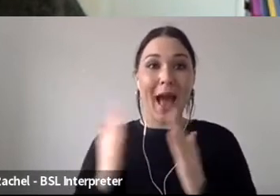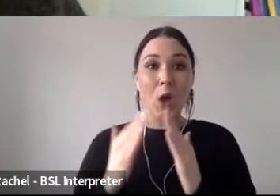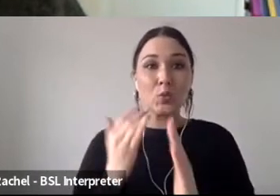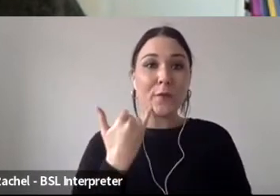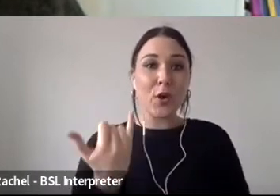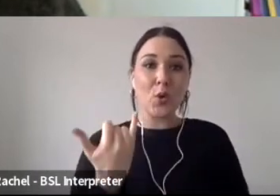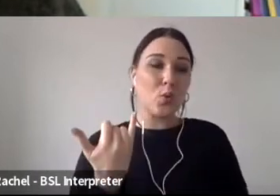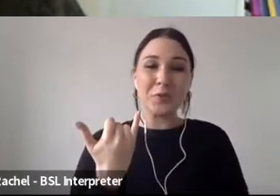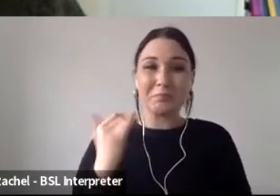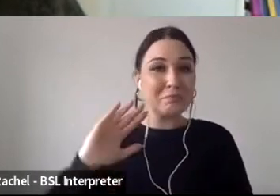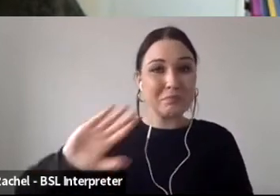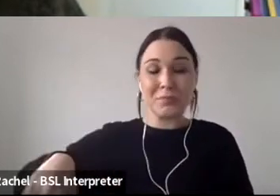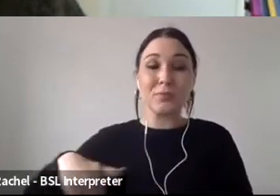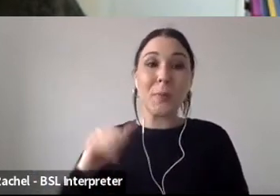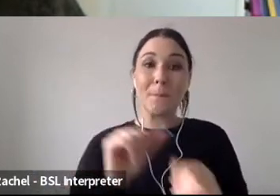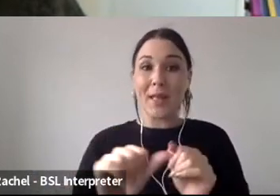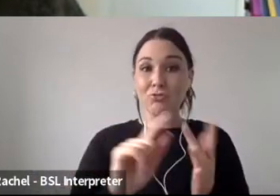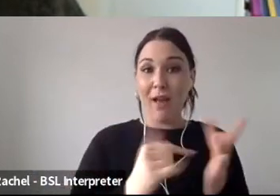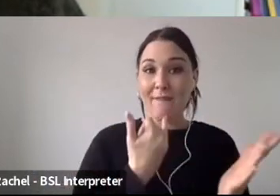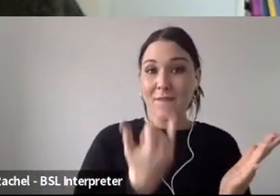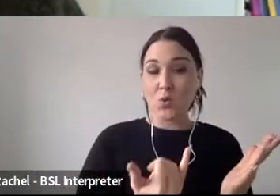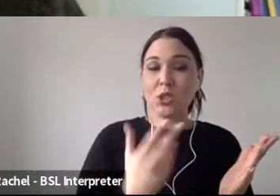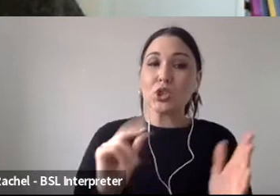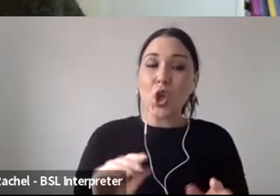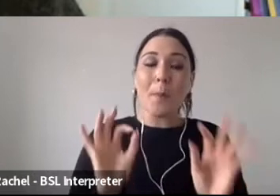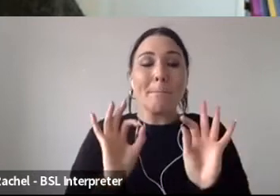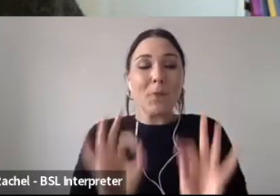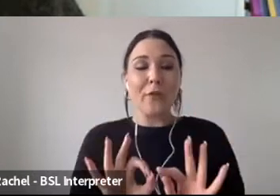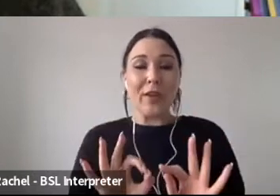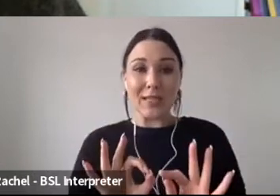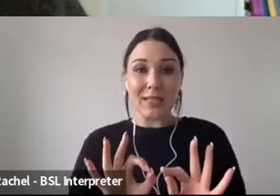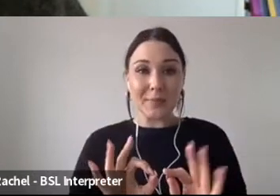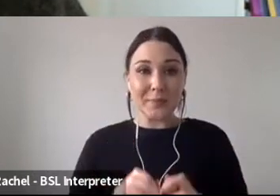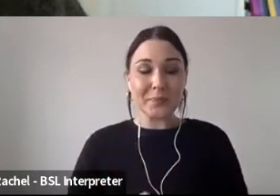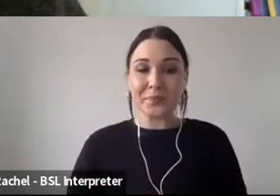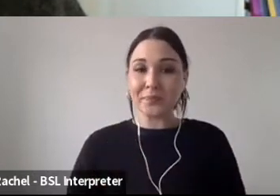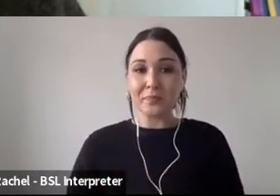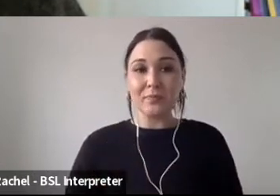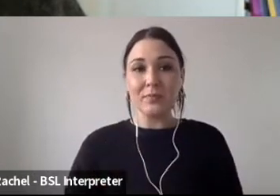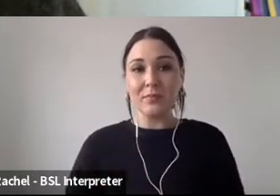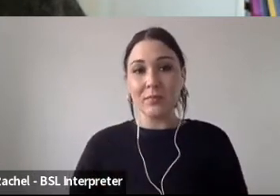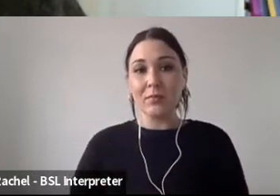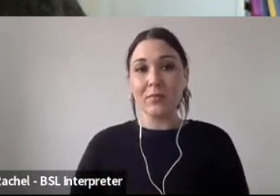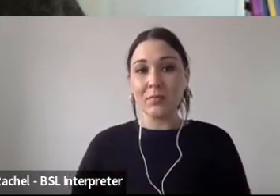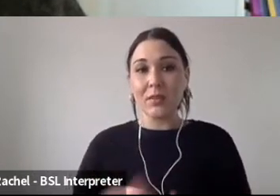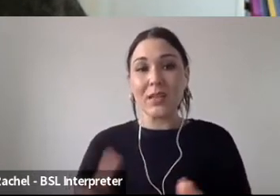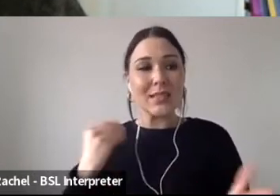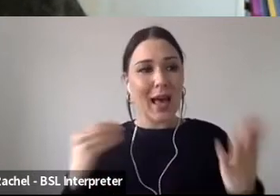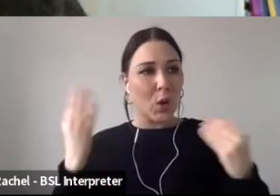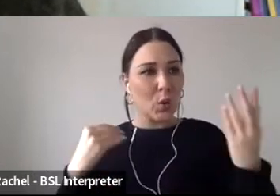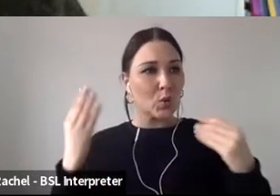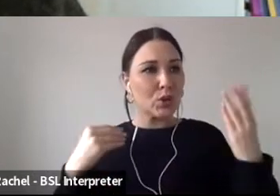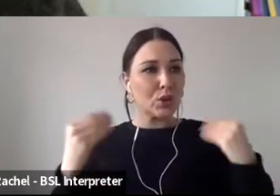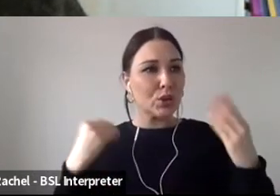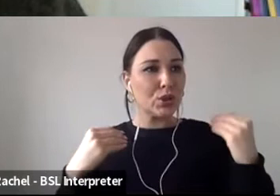But there is it's not perfect, and I doubt, because sound is a